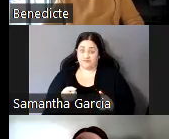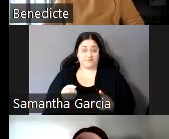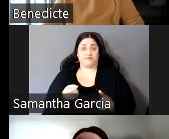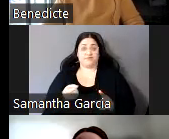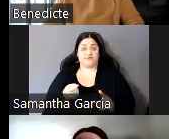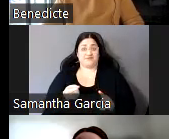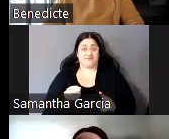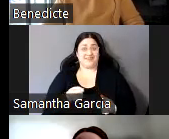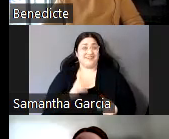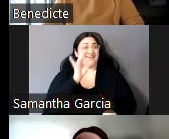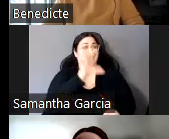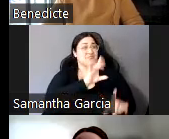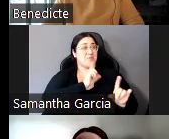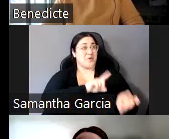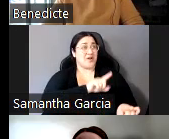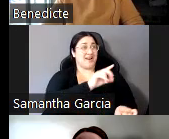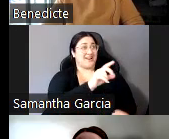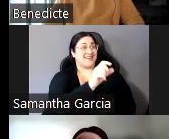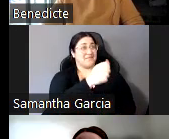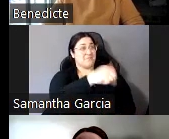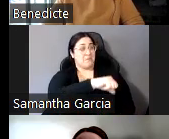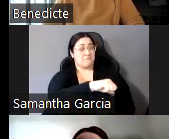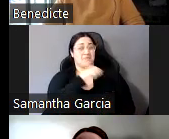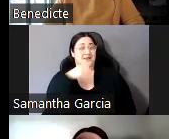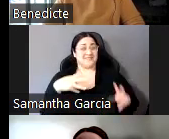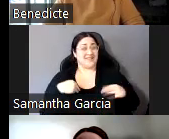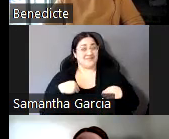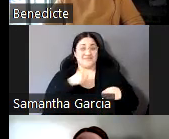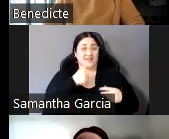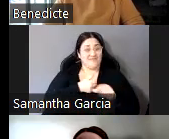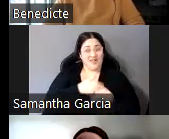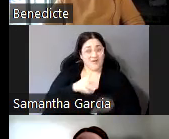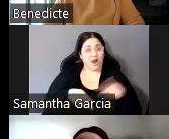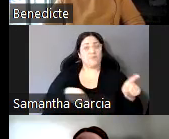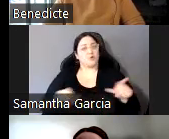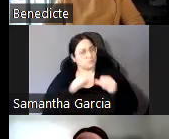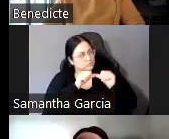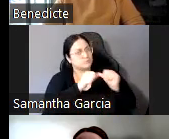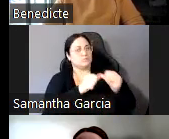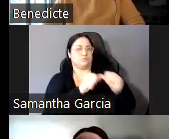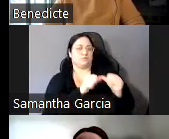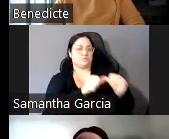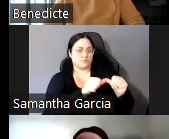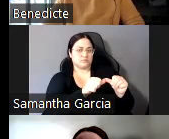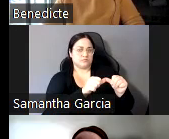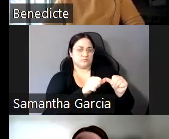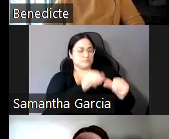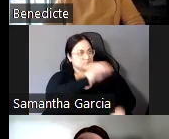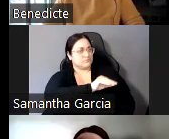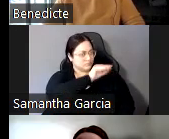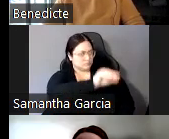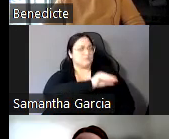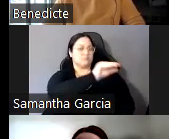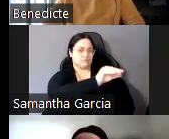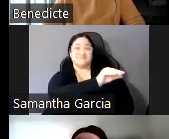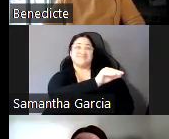always say squeaky wheel gets the grease when it comes to this. We've conducted presentations with Crown attorneys where we've